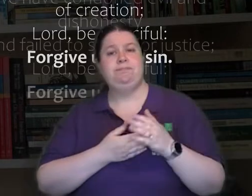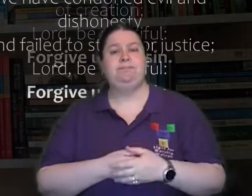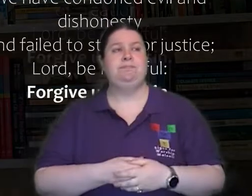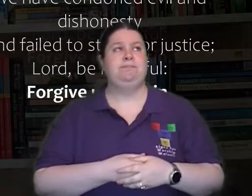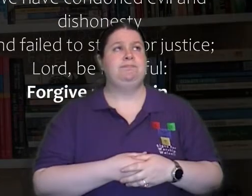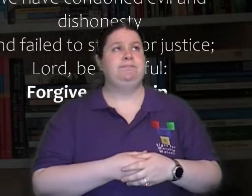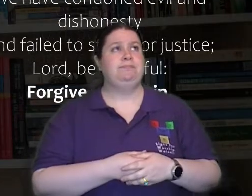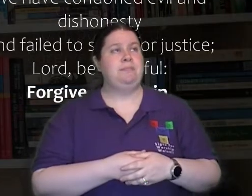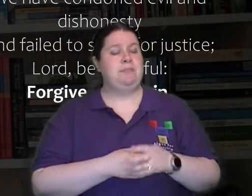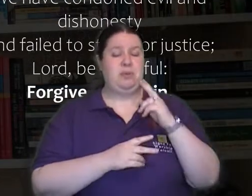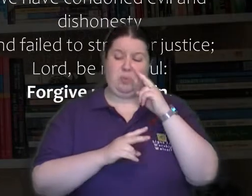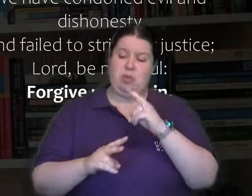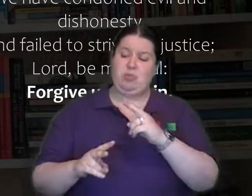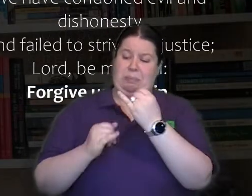sin.